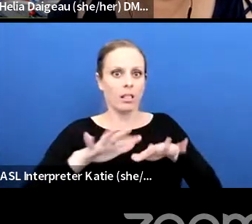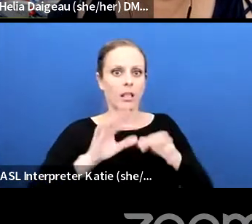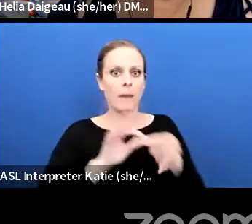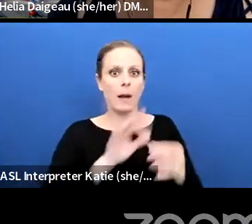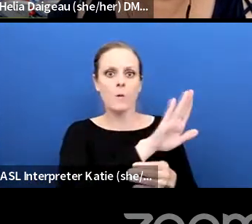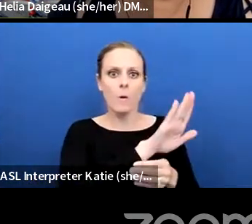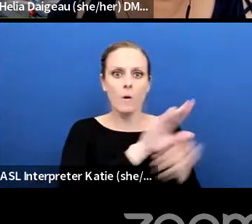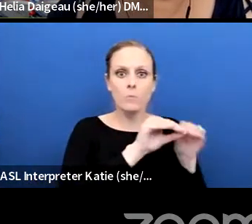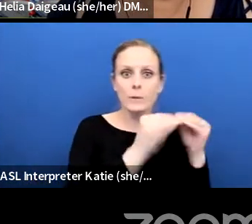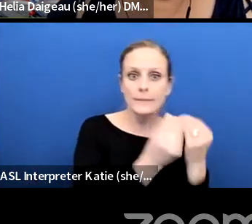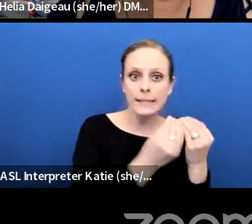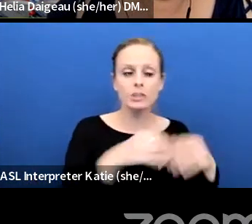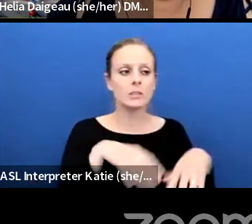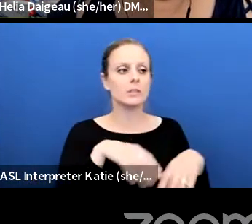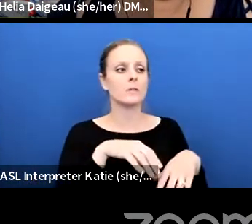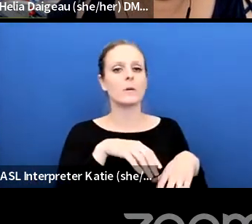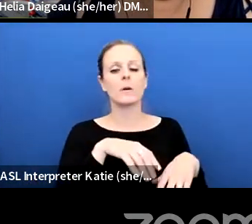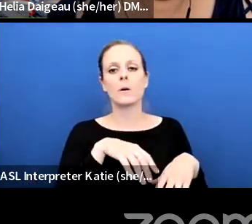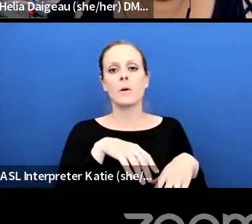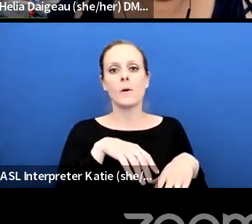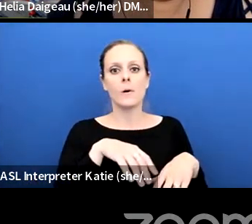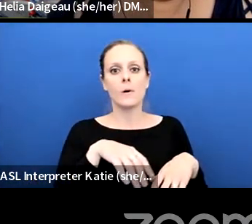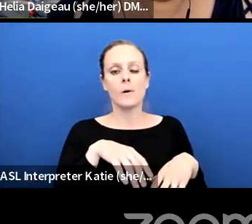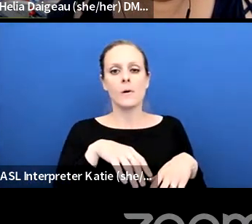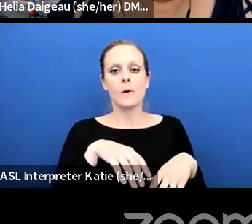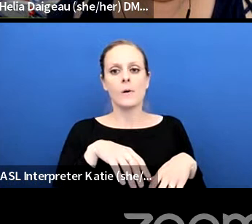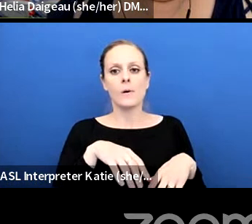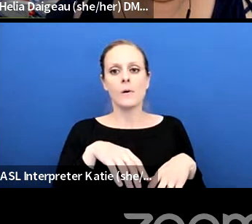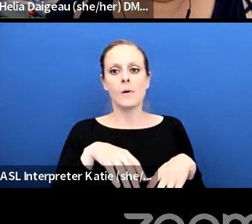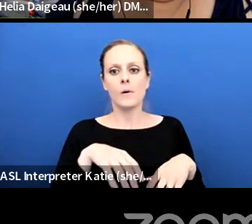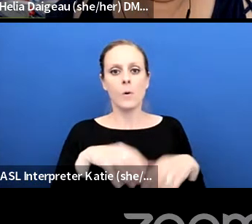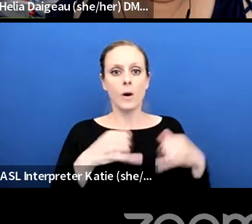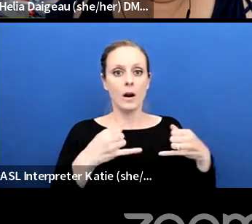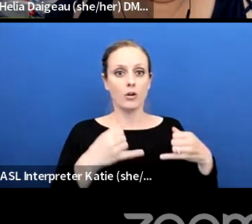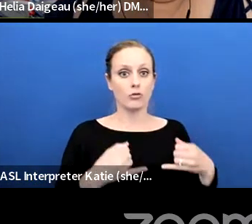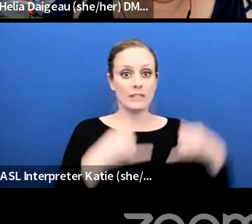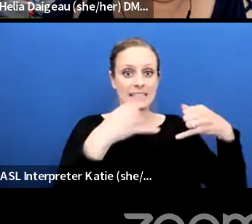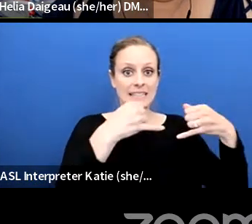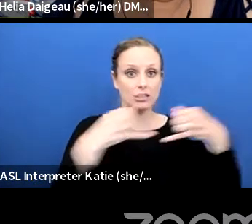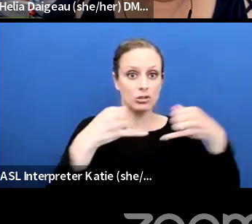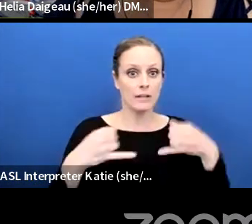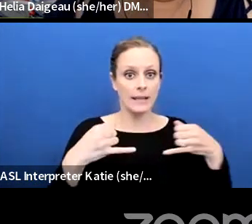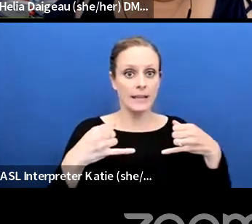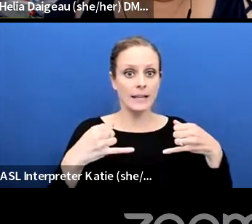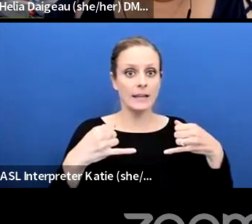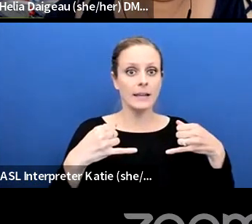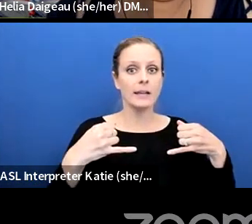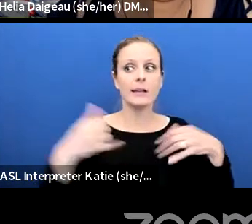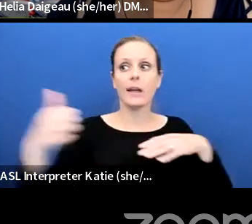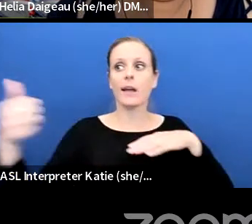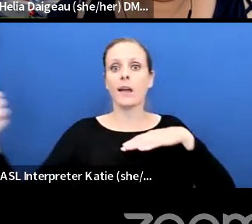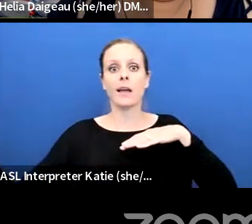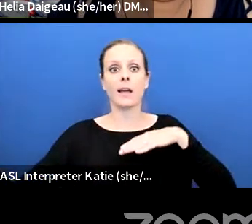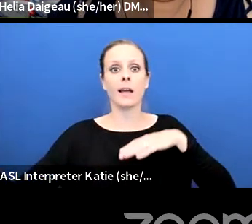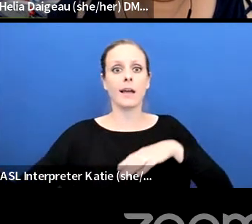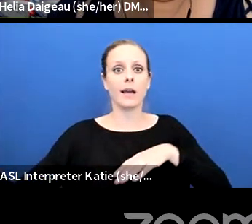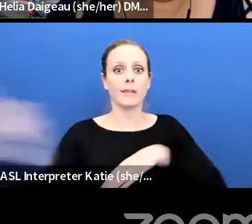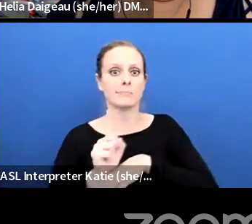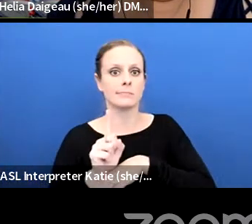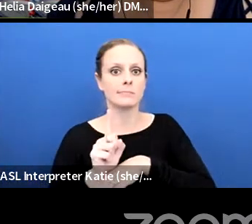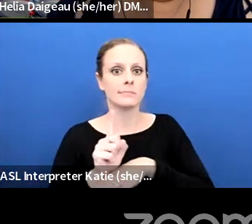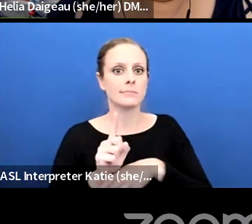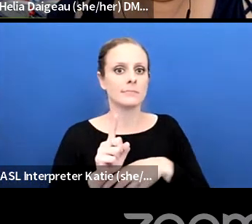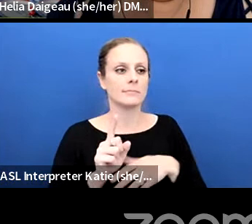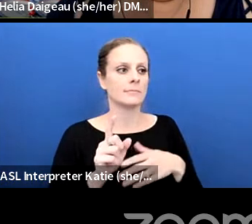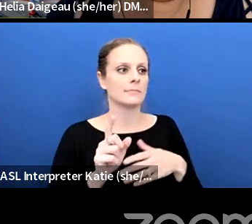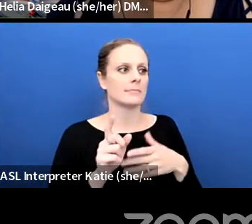institution, or it's geographically part of their constituency. So that moment of introduction is always great. It's like, hi, my name is Dan Okenfuss.